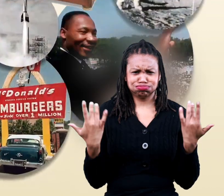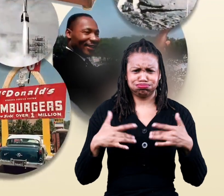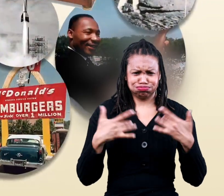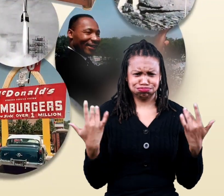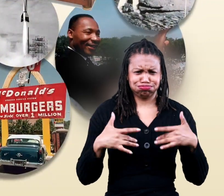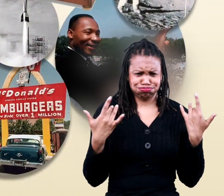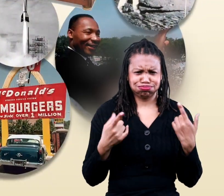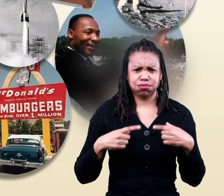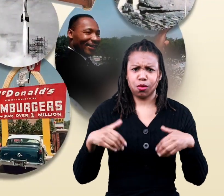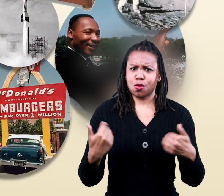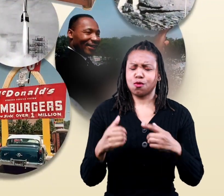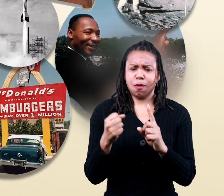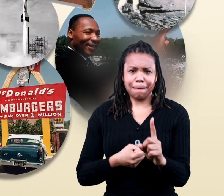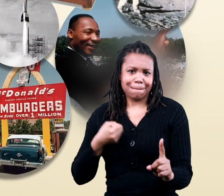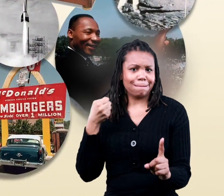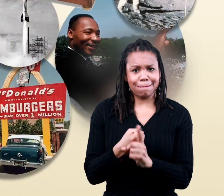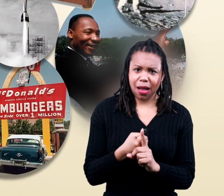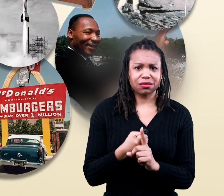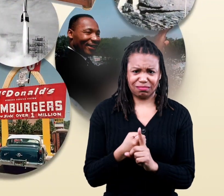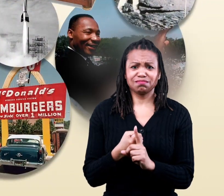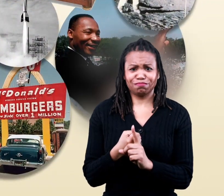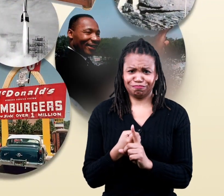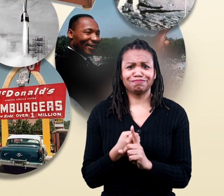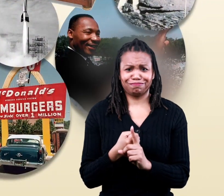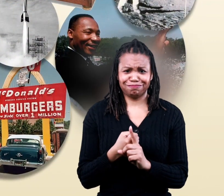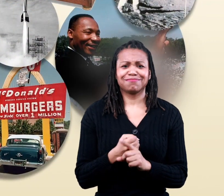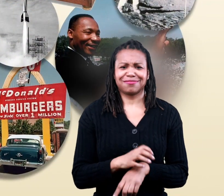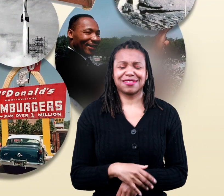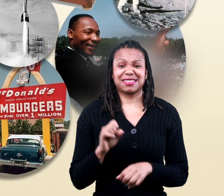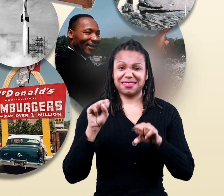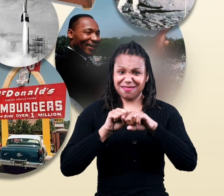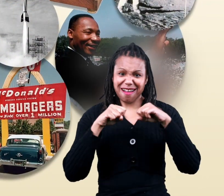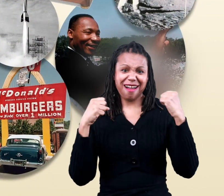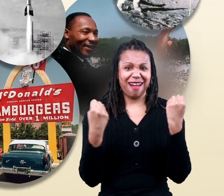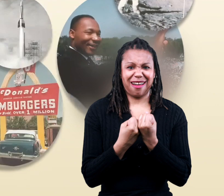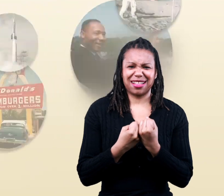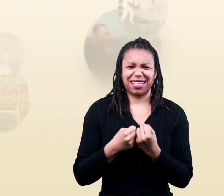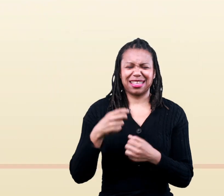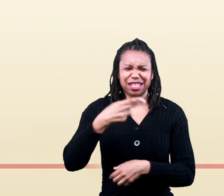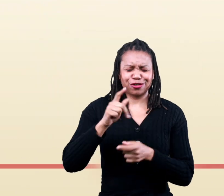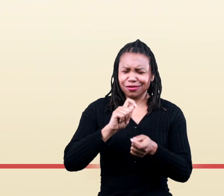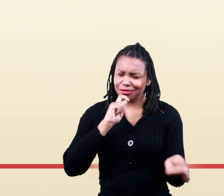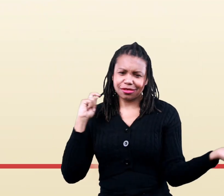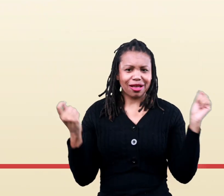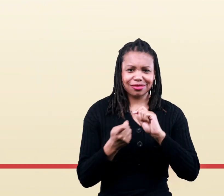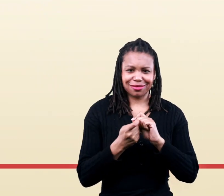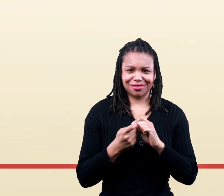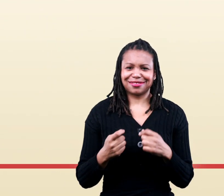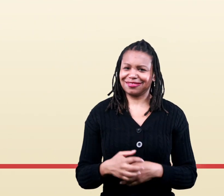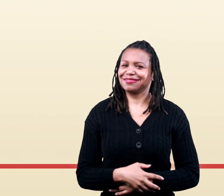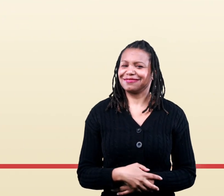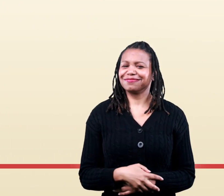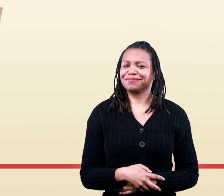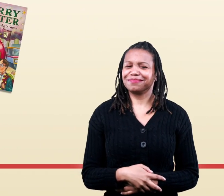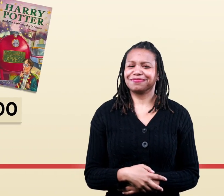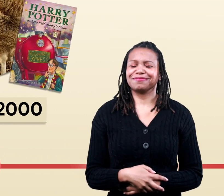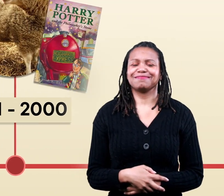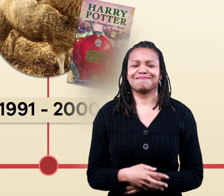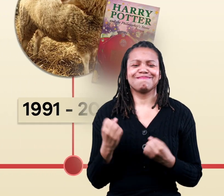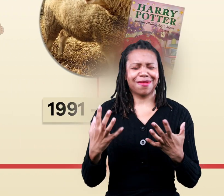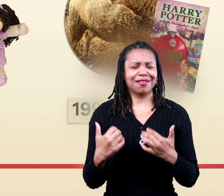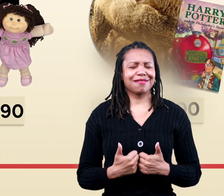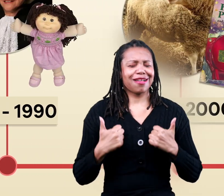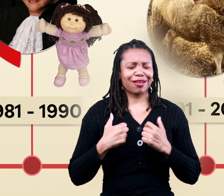of things that happened during the 20th century that had a great impact on society and have changed the course